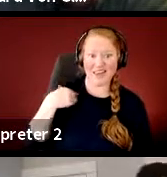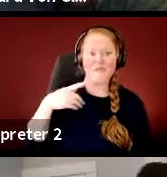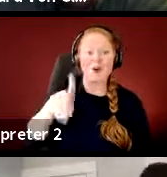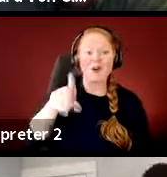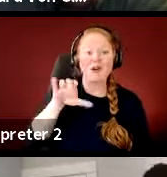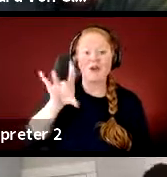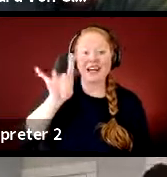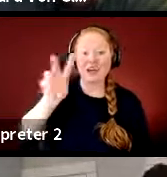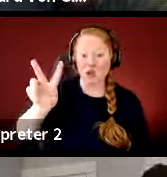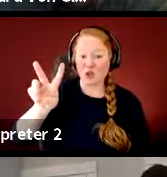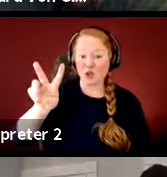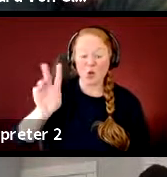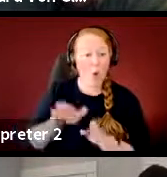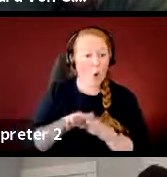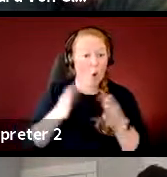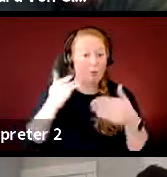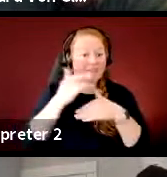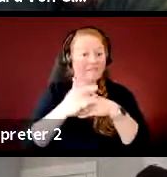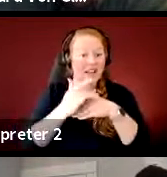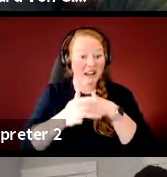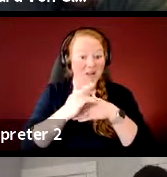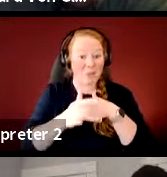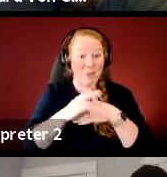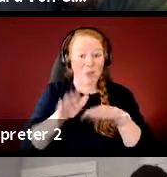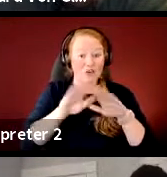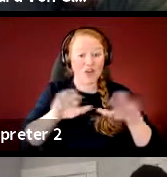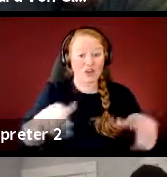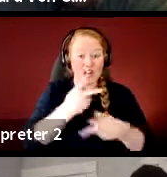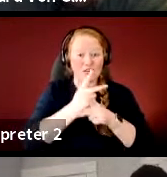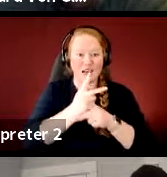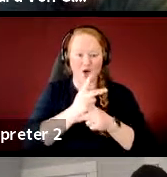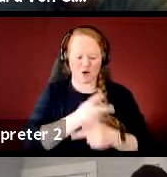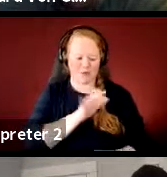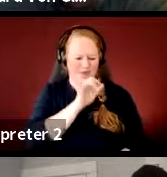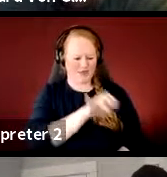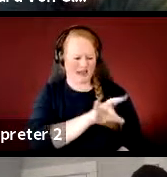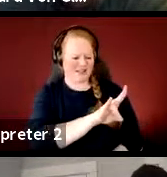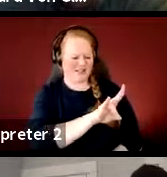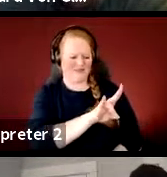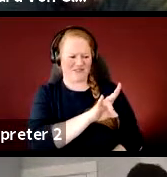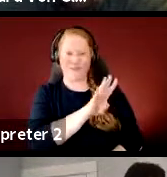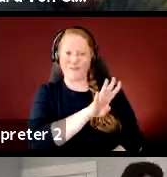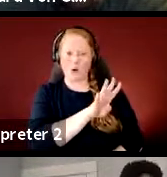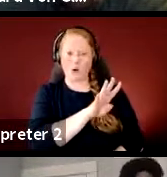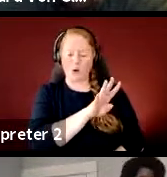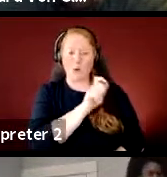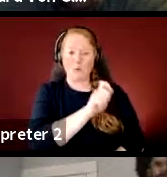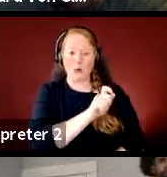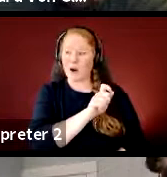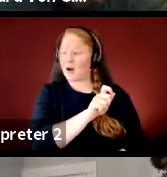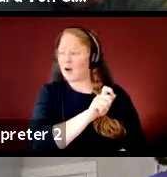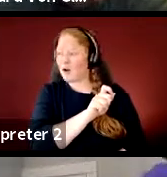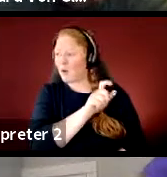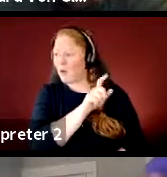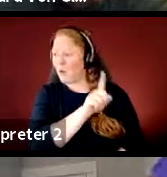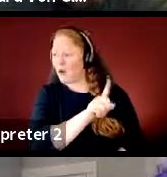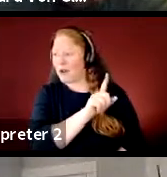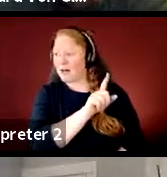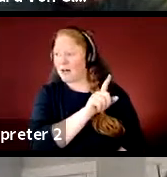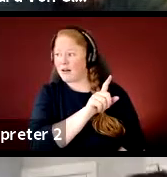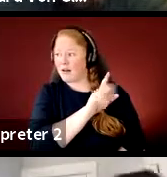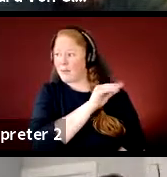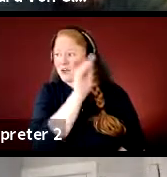childcare programs, which is only 78.4% of where we were in September